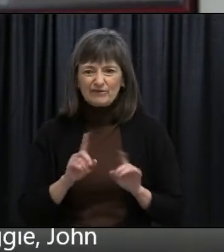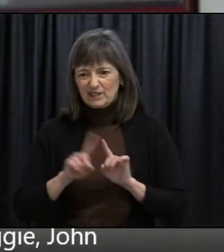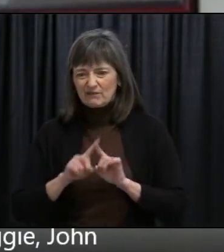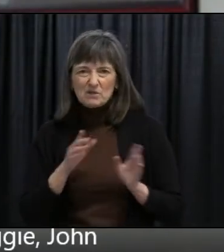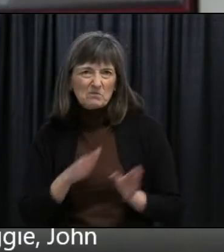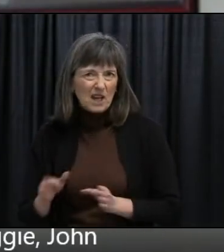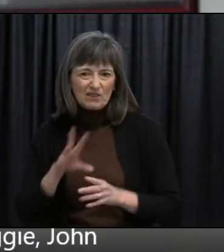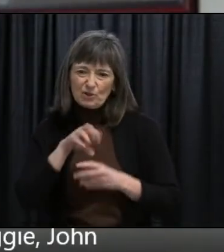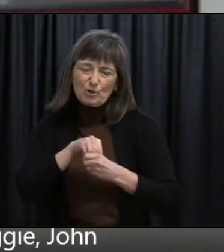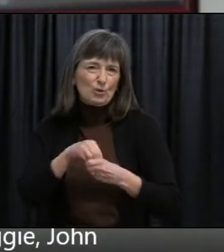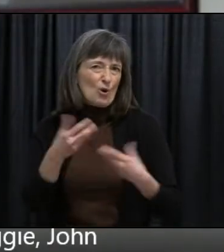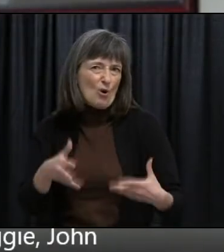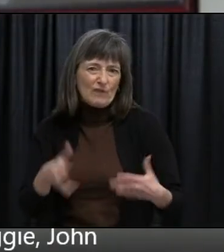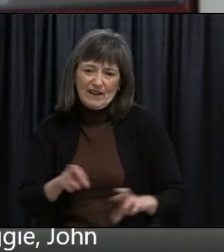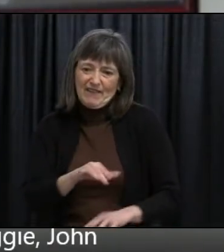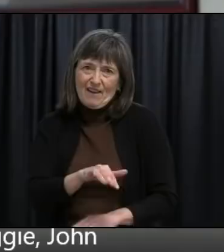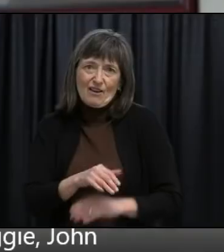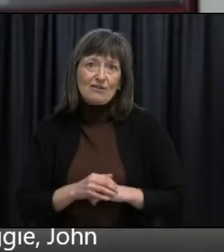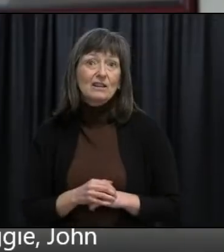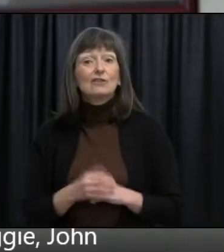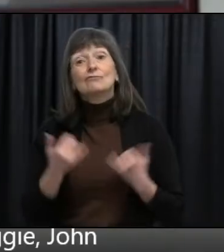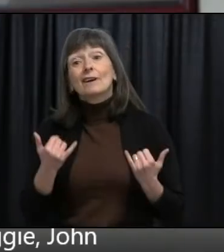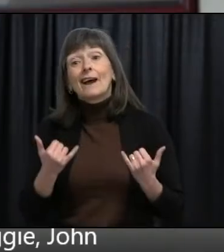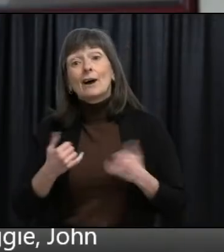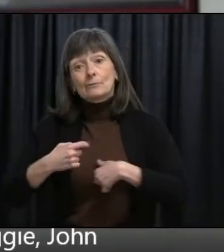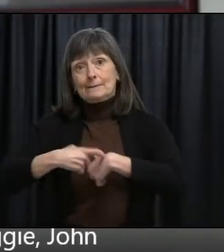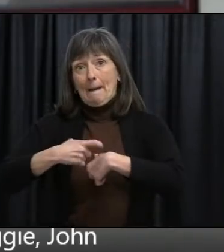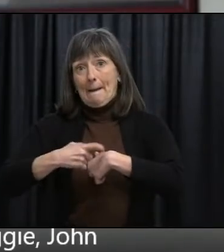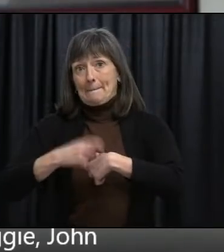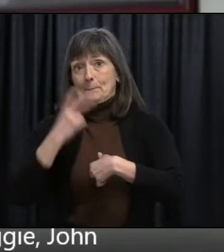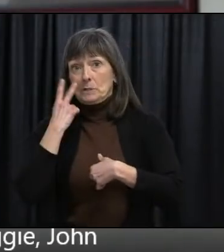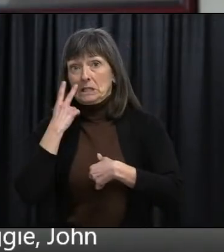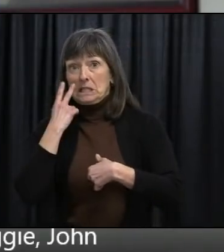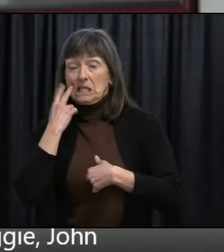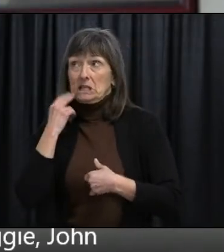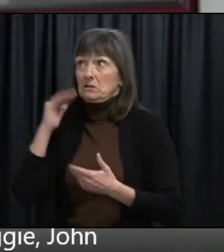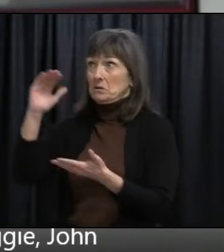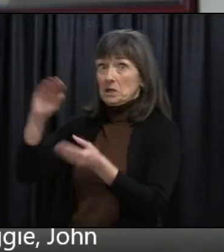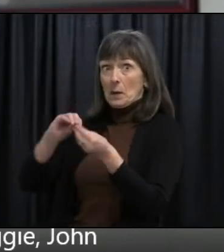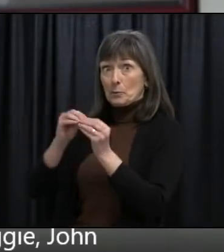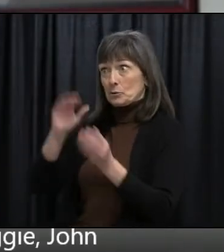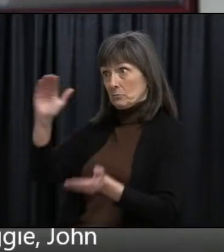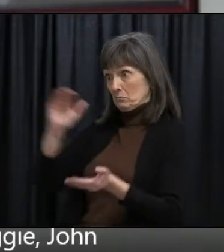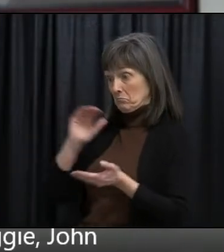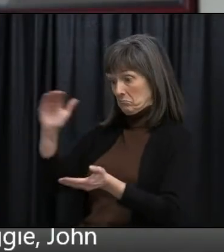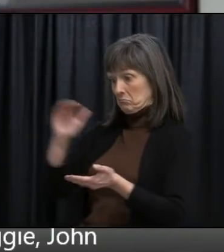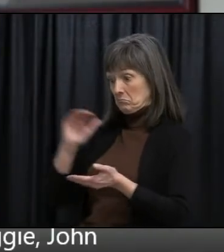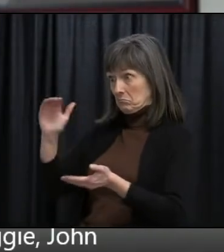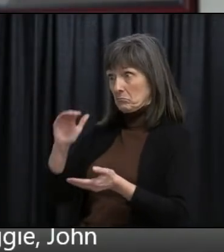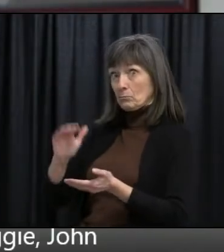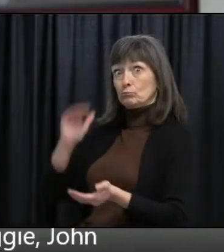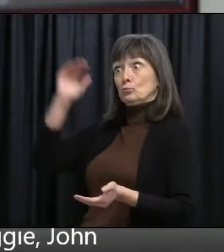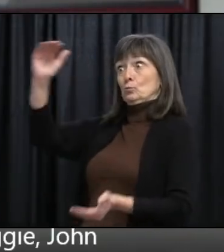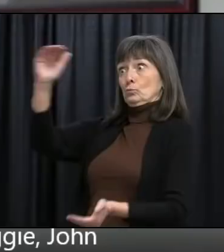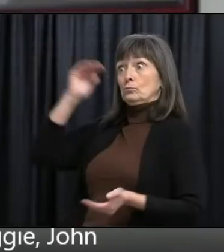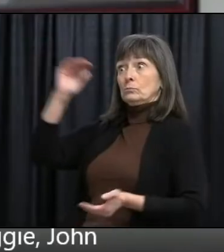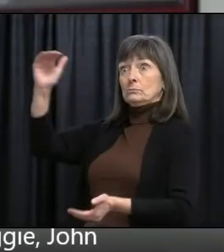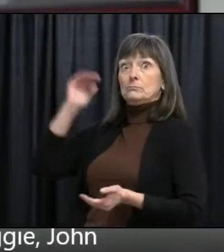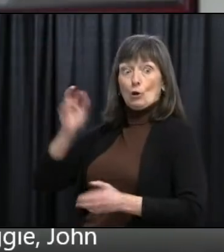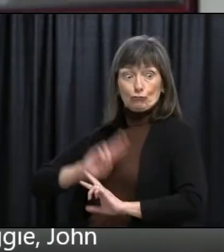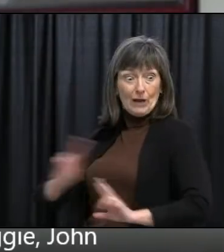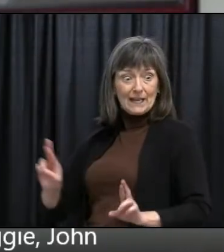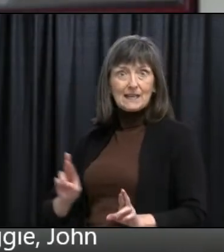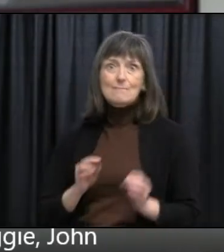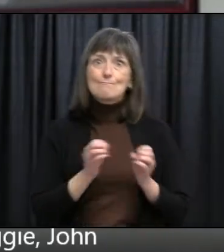tiers, I think time would tell where we need to go down that road. So we have some arrows left in our quiver